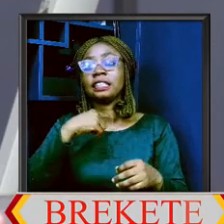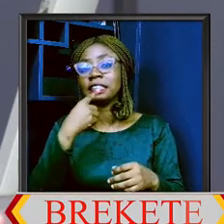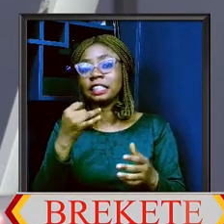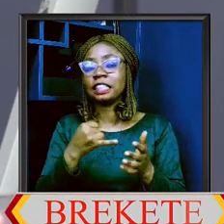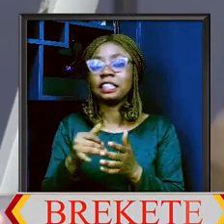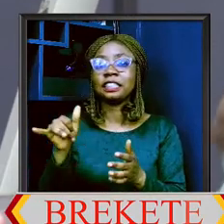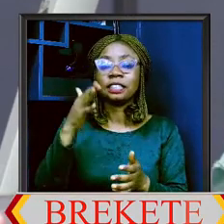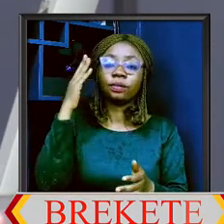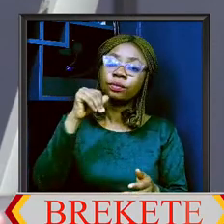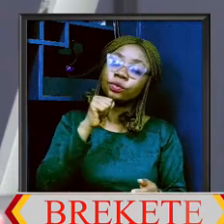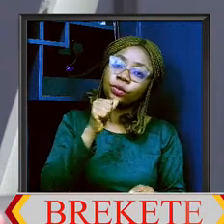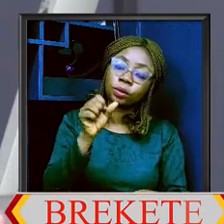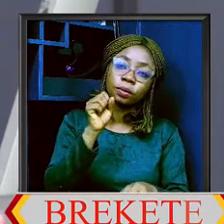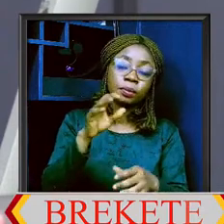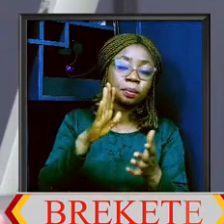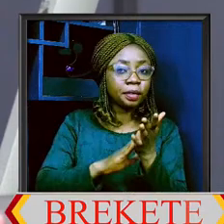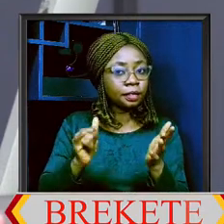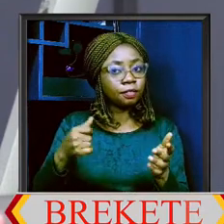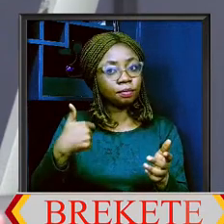believe